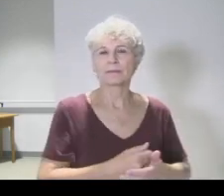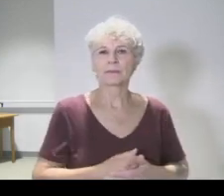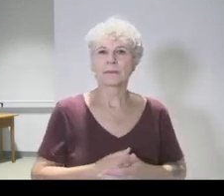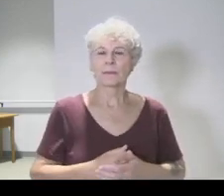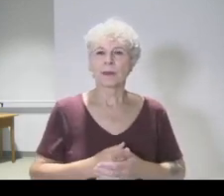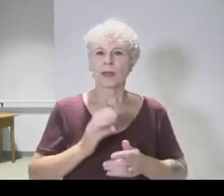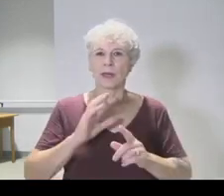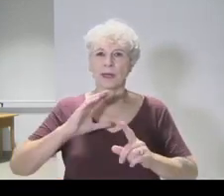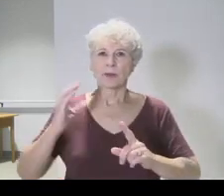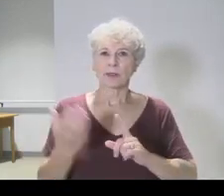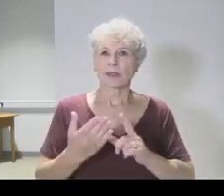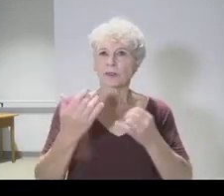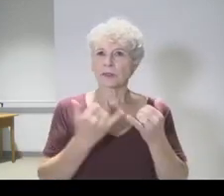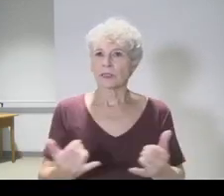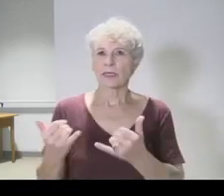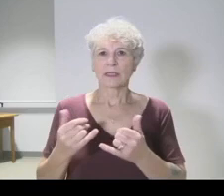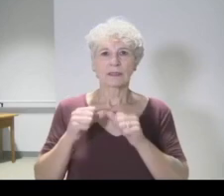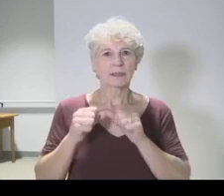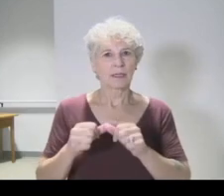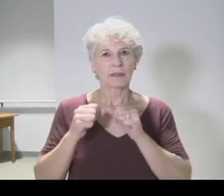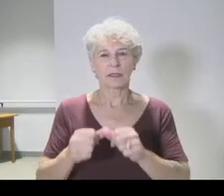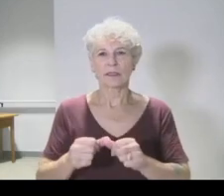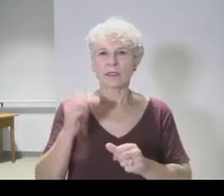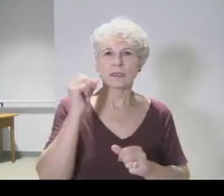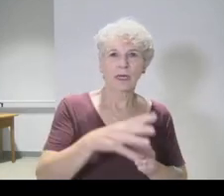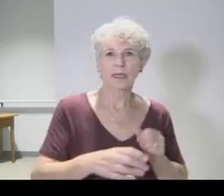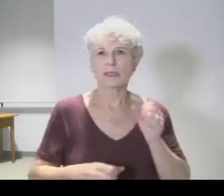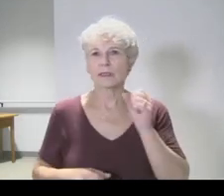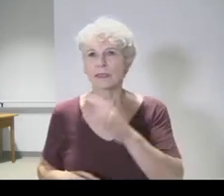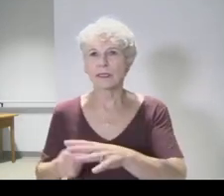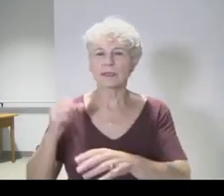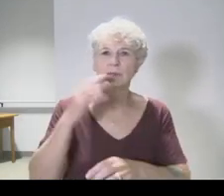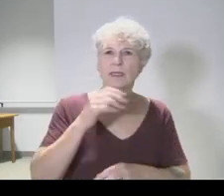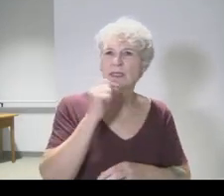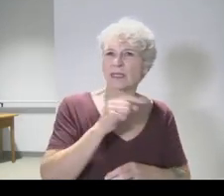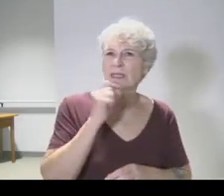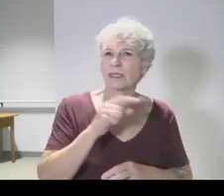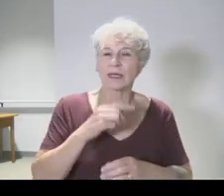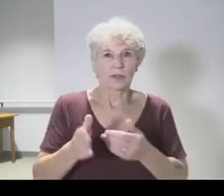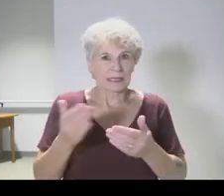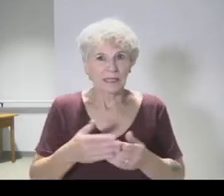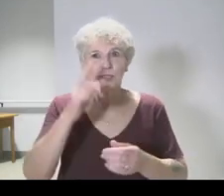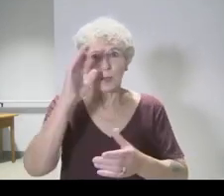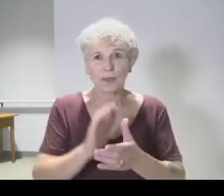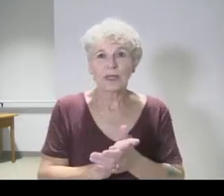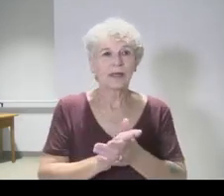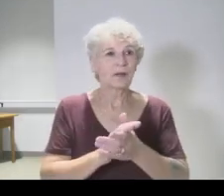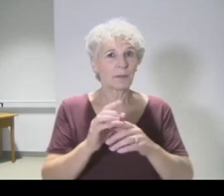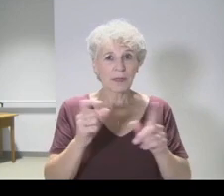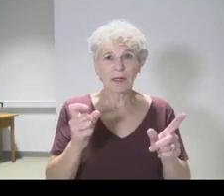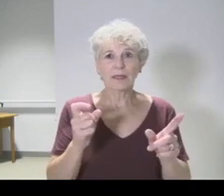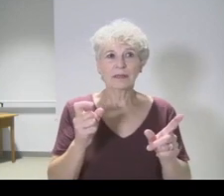Our culture today is constantly throwing lies at us. And they're really easy to believe because they make great